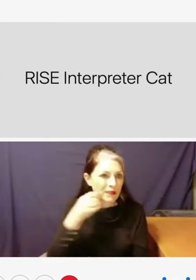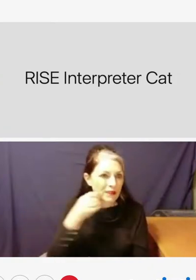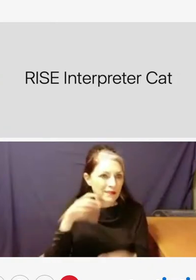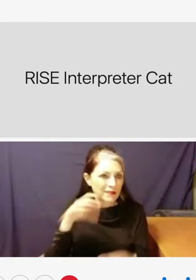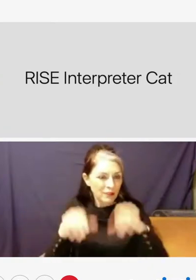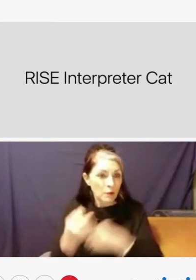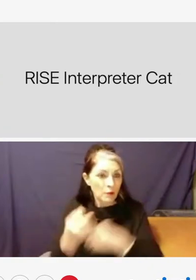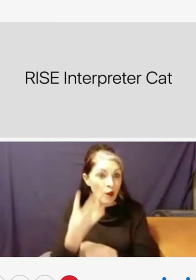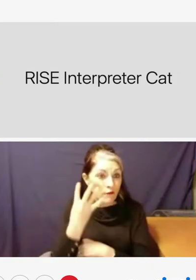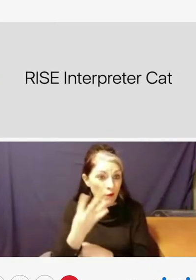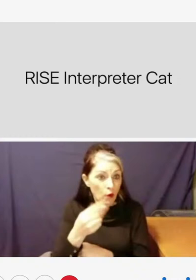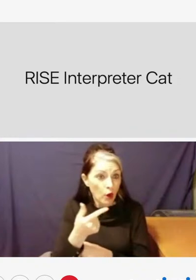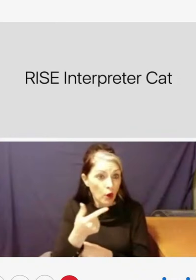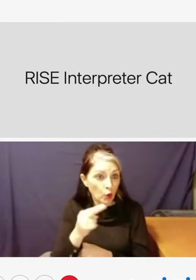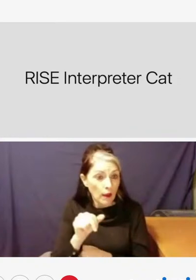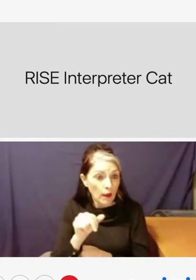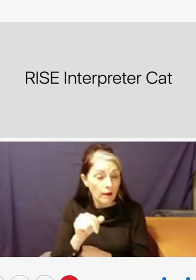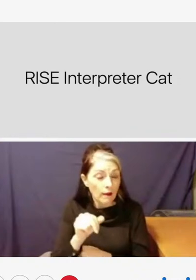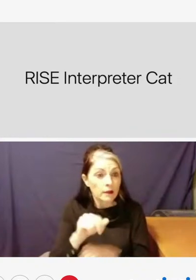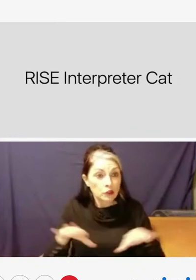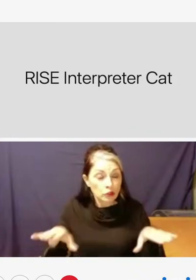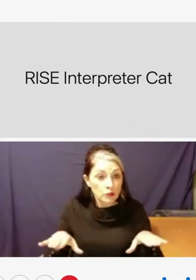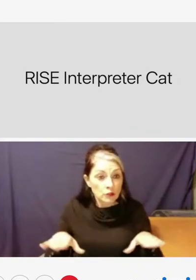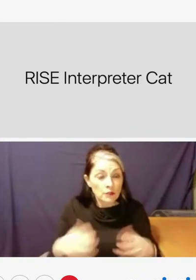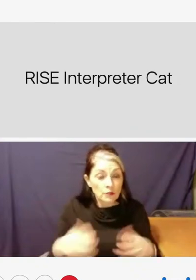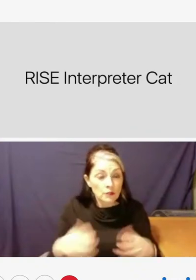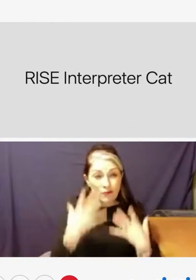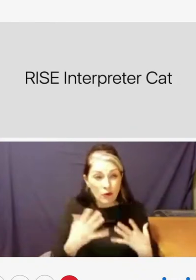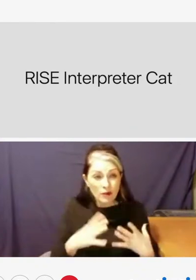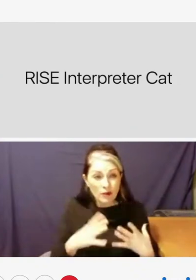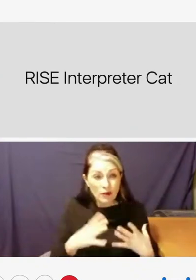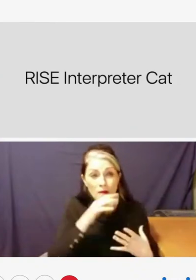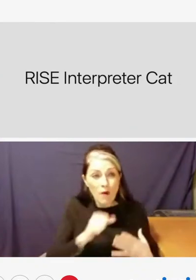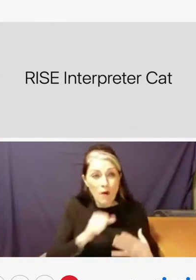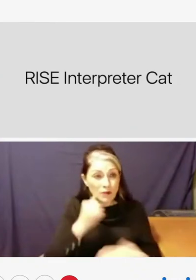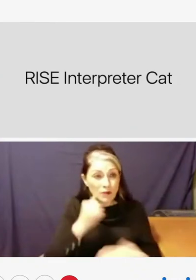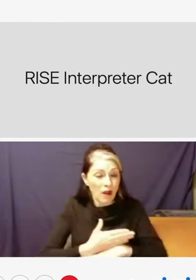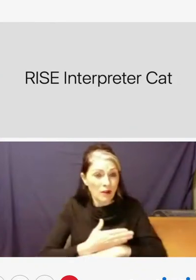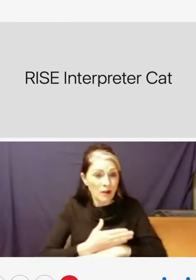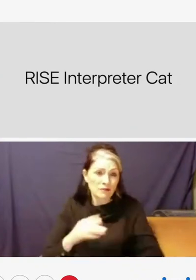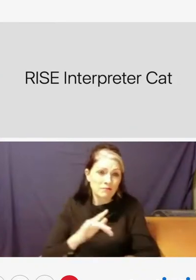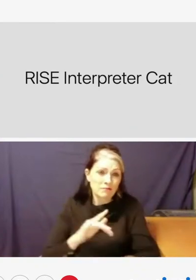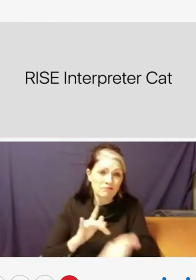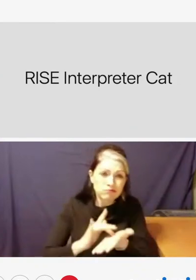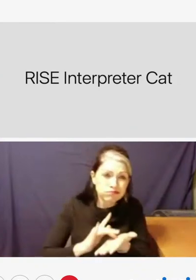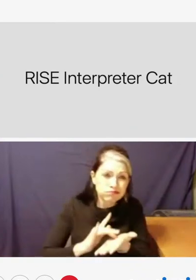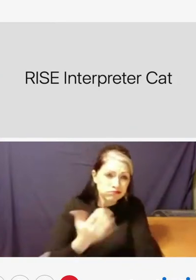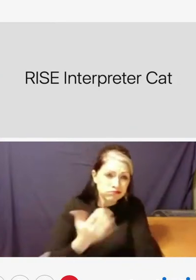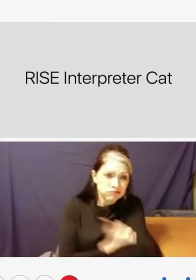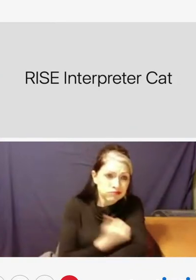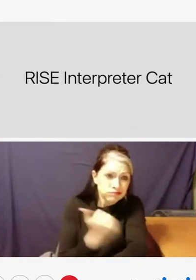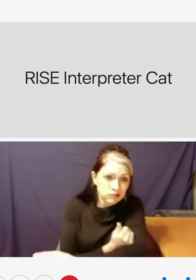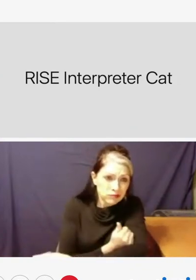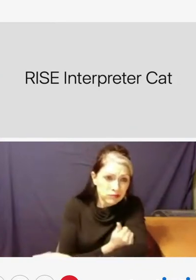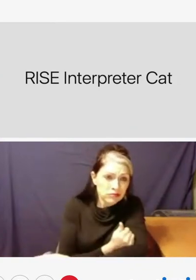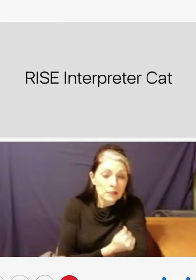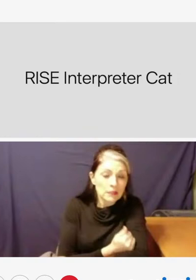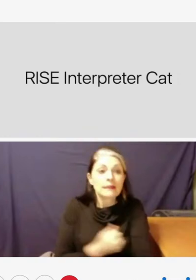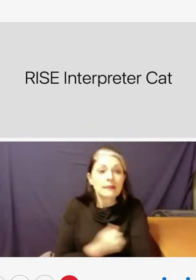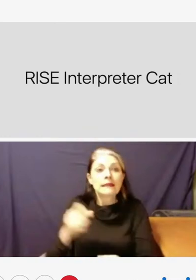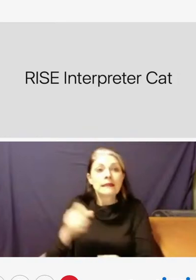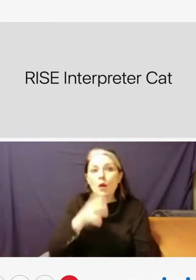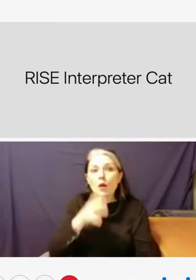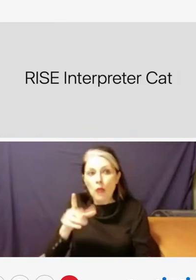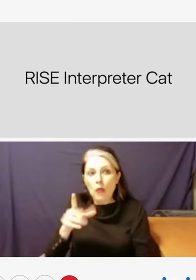because unfortunately her older daughter is abusing drugs and substances and so she needed some support she needed some basic needs and some